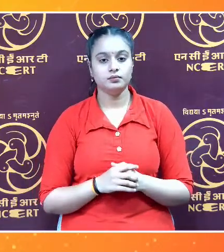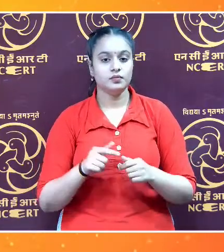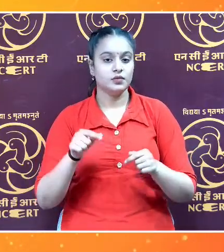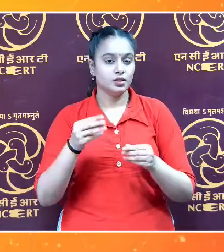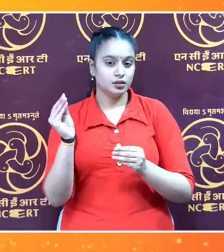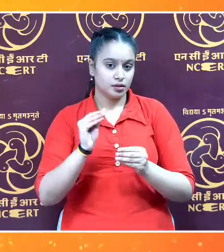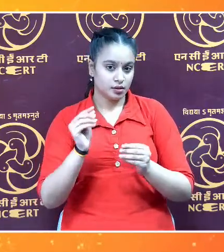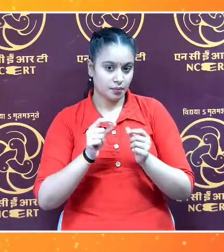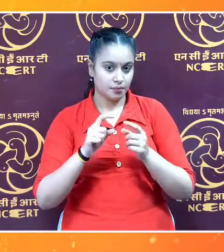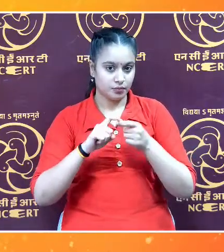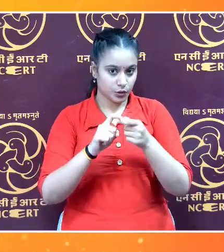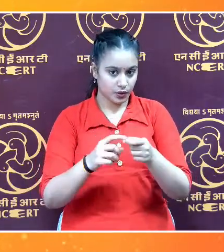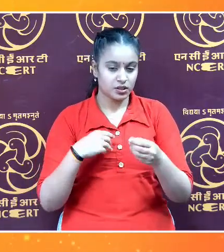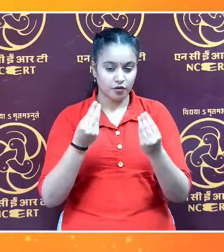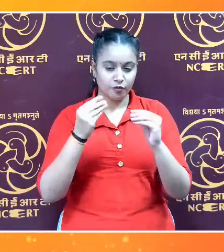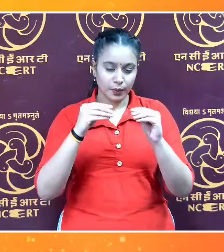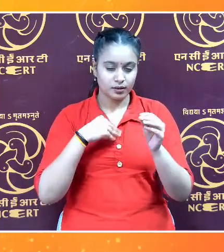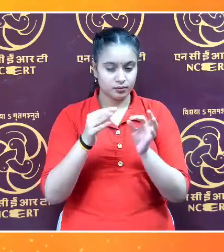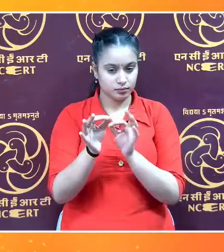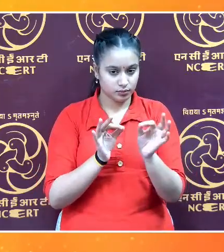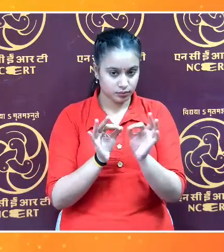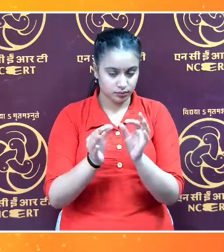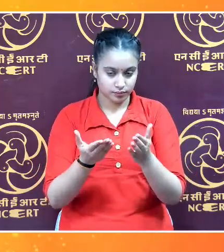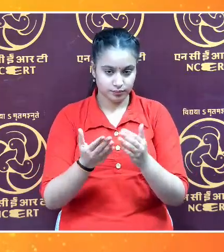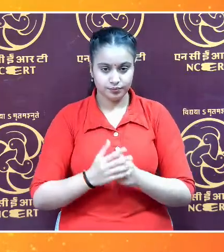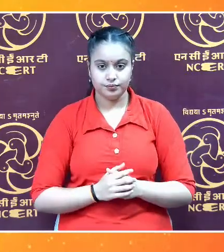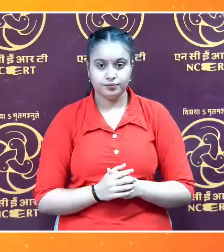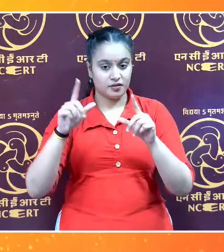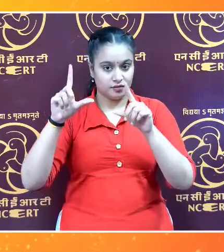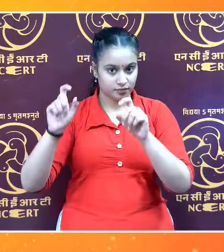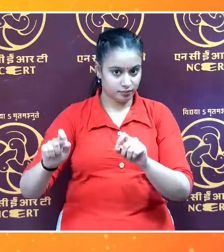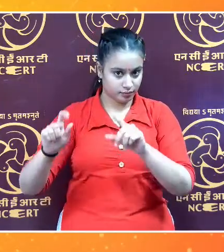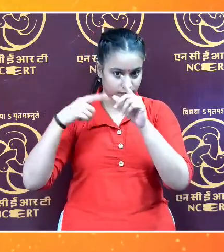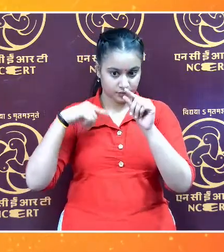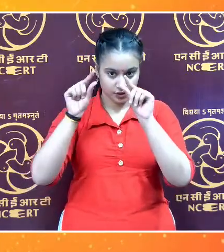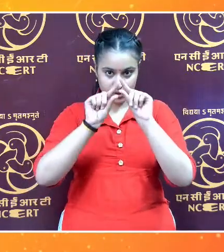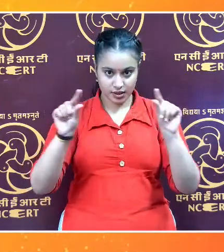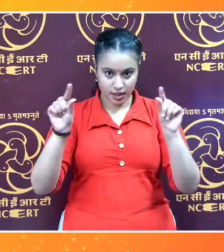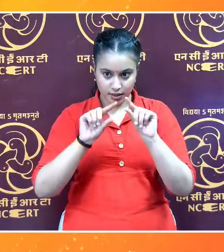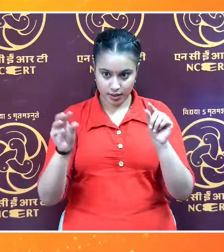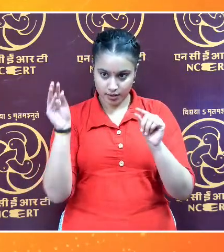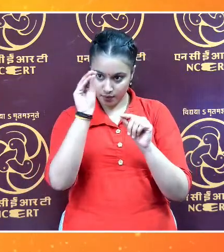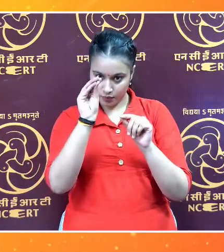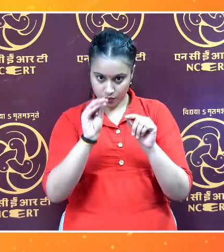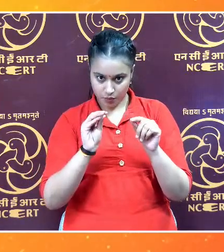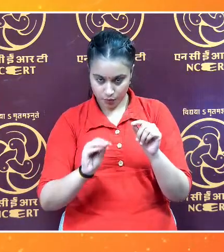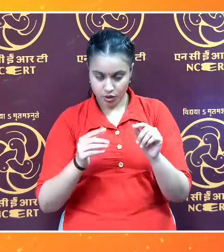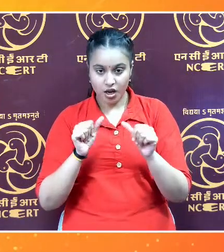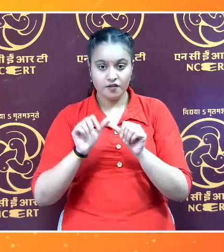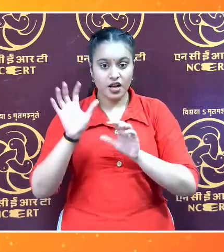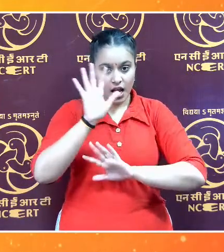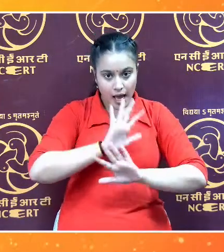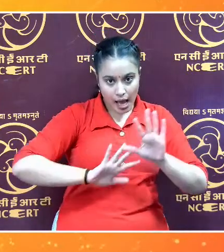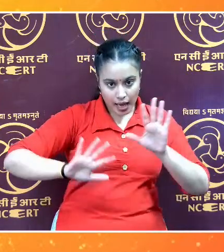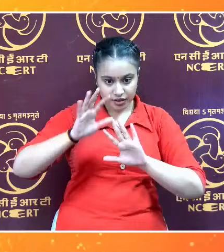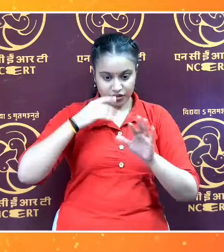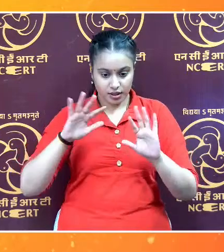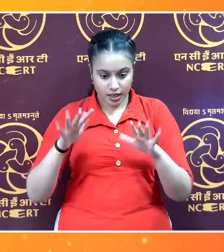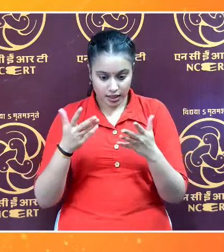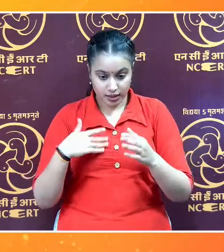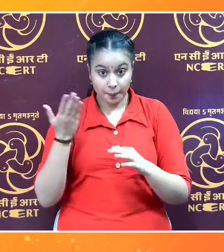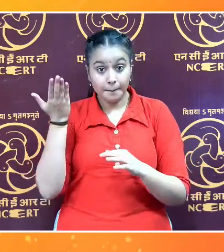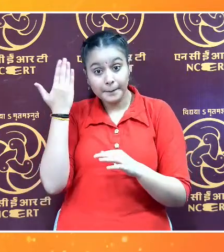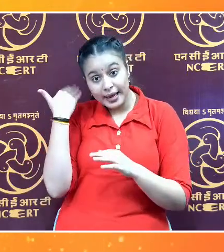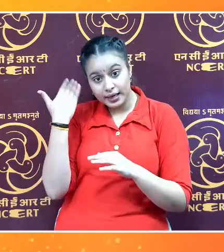exercises which will explain better to our viewers. So you can see tenses Yes. also for you. An action that has started in